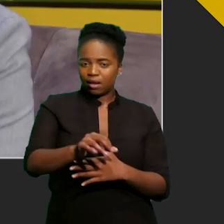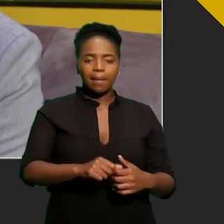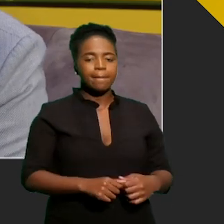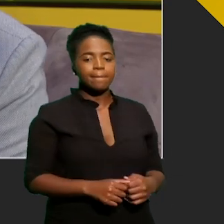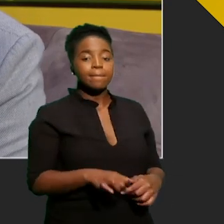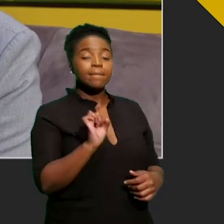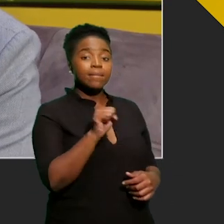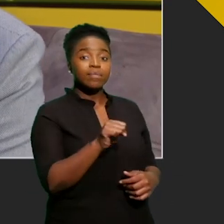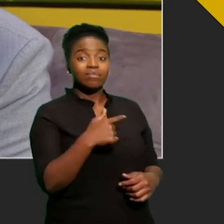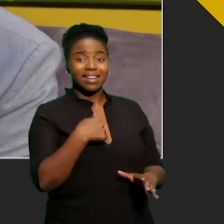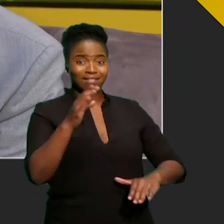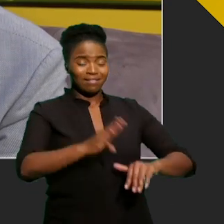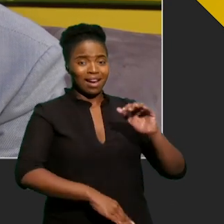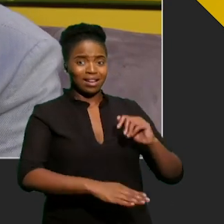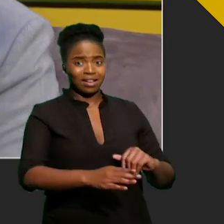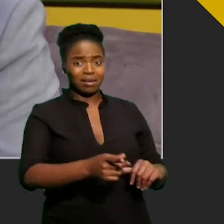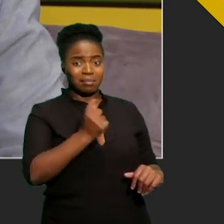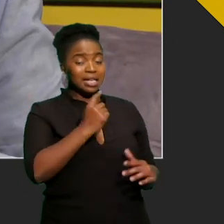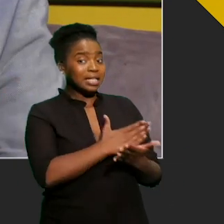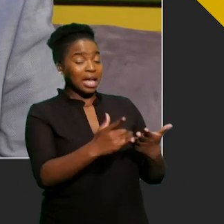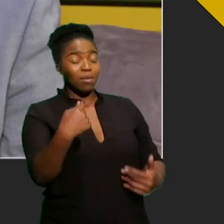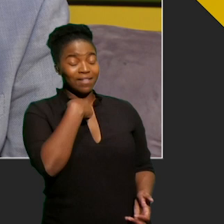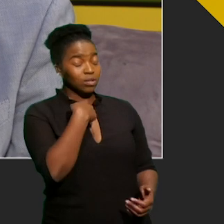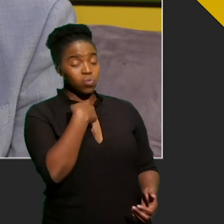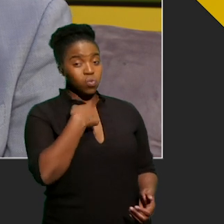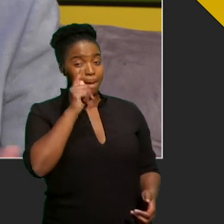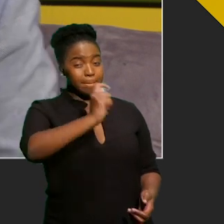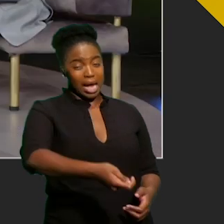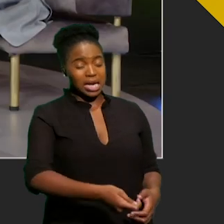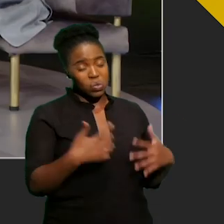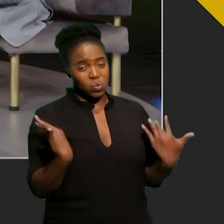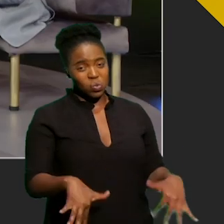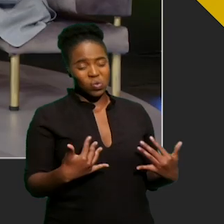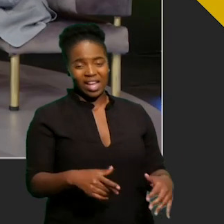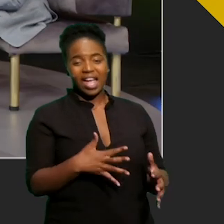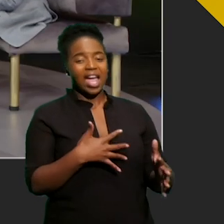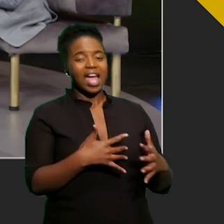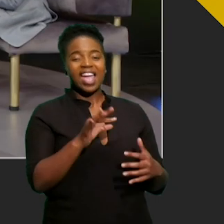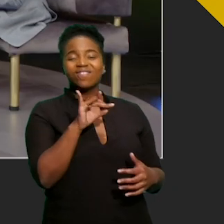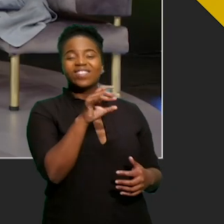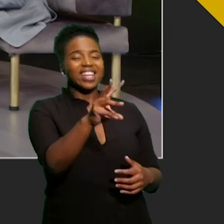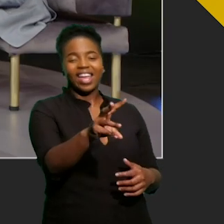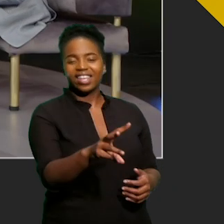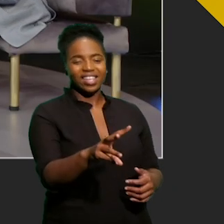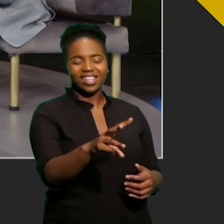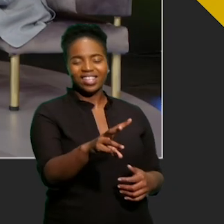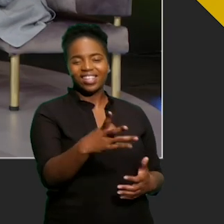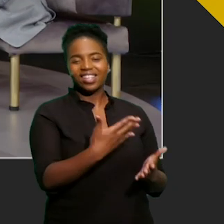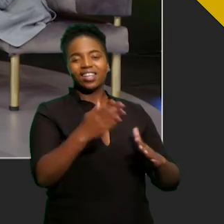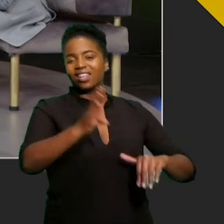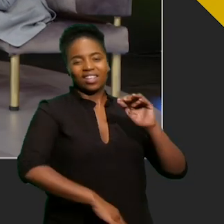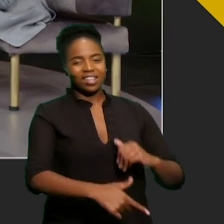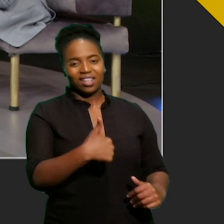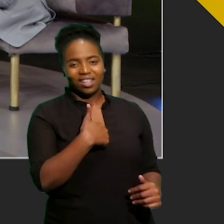be fined very badly. I mean, some of us, you know, can be fined any day. You know, on every day, can be fined. So it's